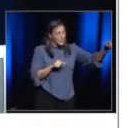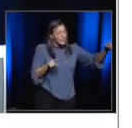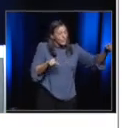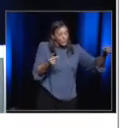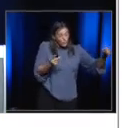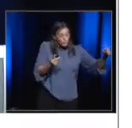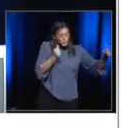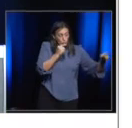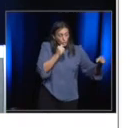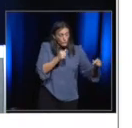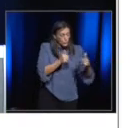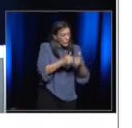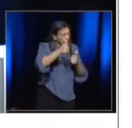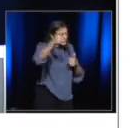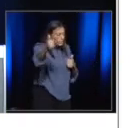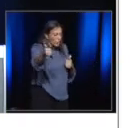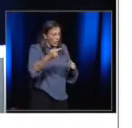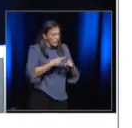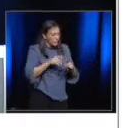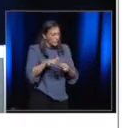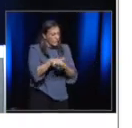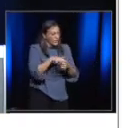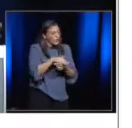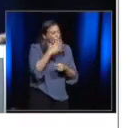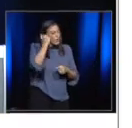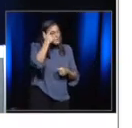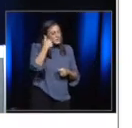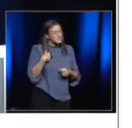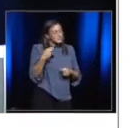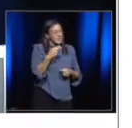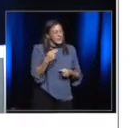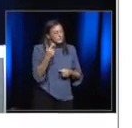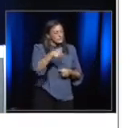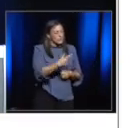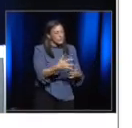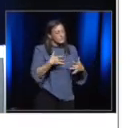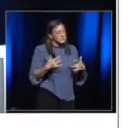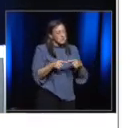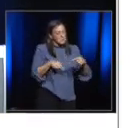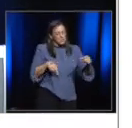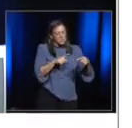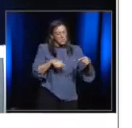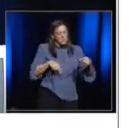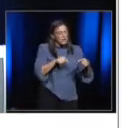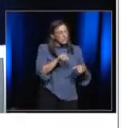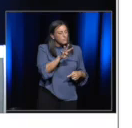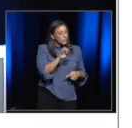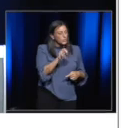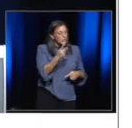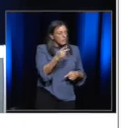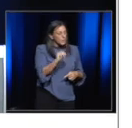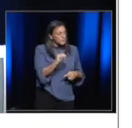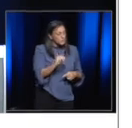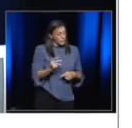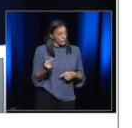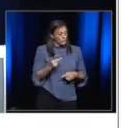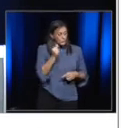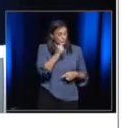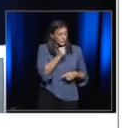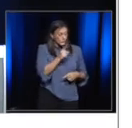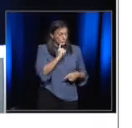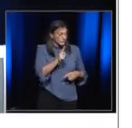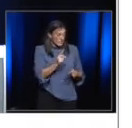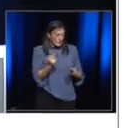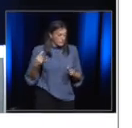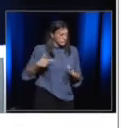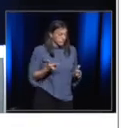from outside their range. Hector's dolphins have a range of about 40 kilometres or so. So these 2 ladies really busted a